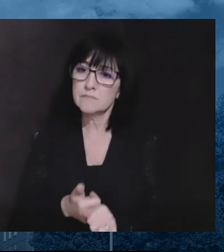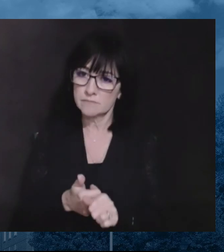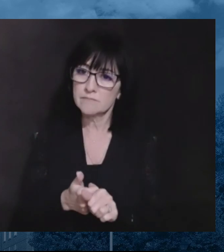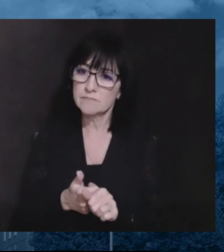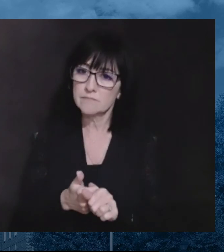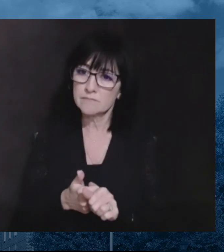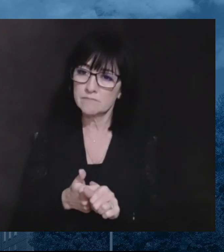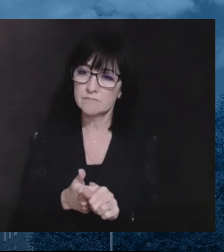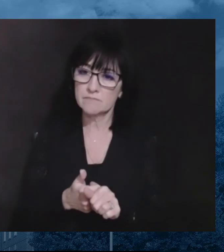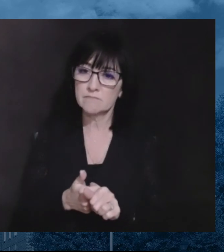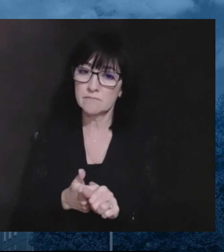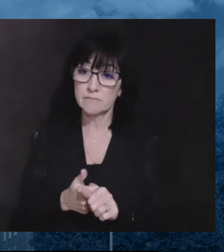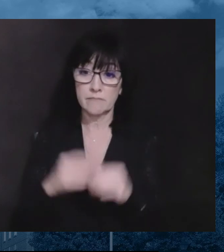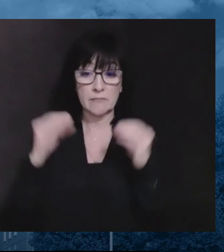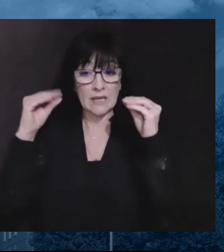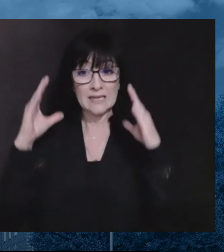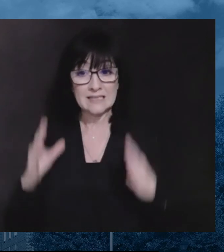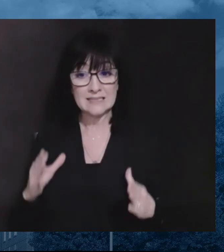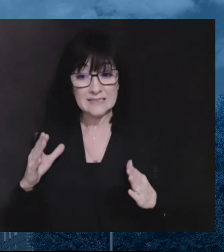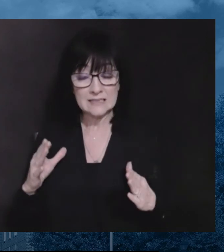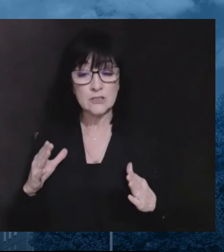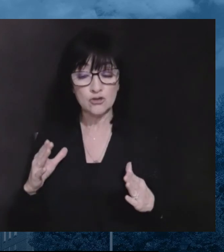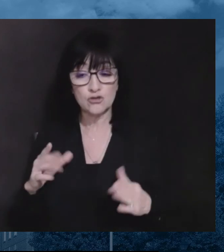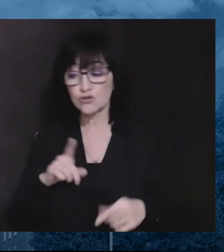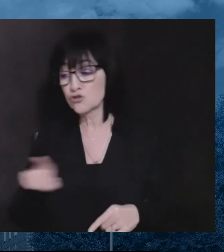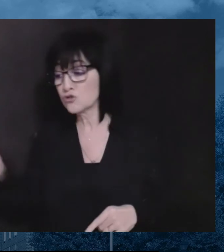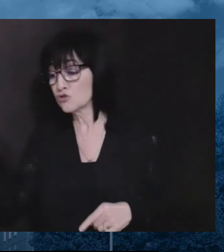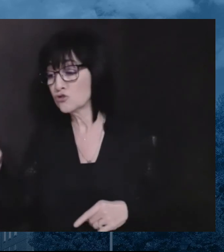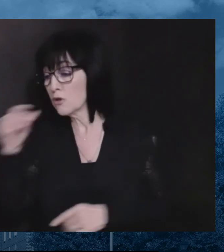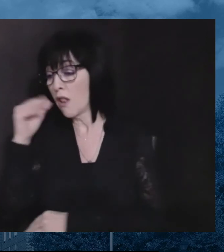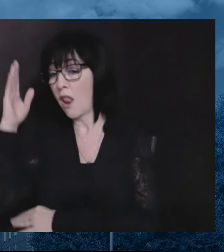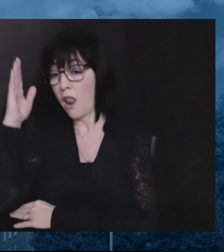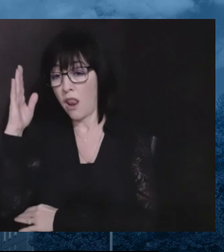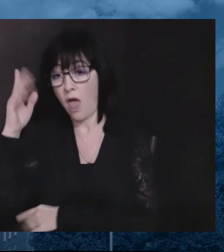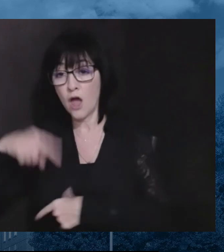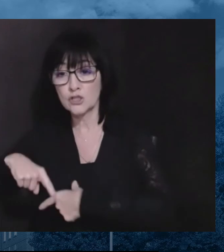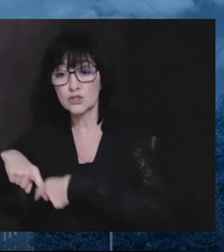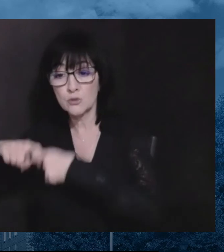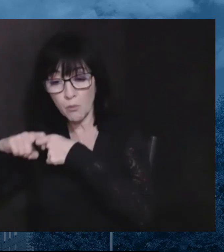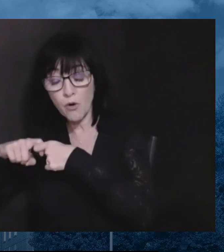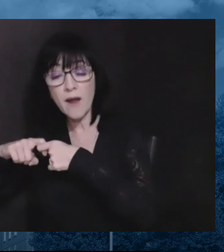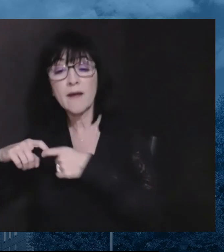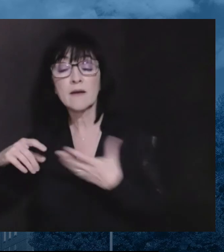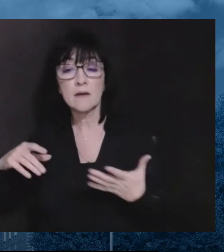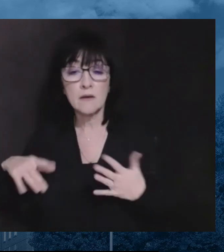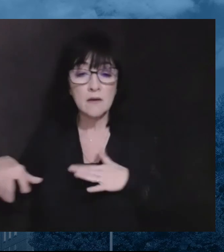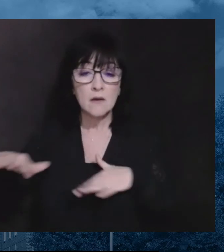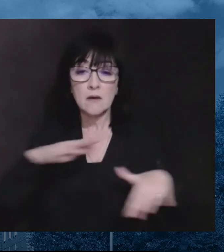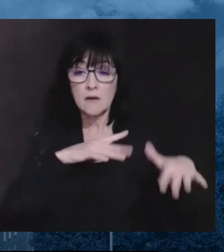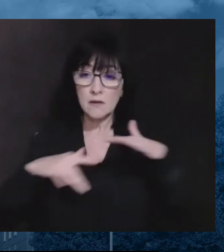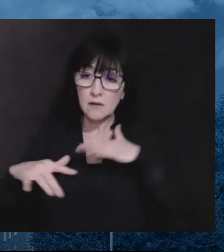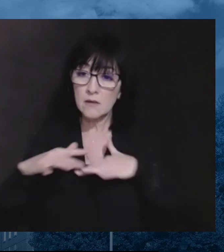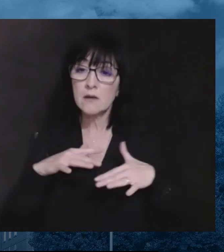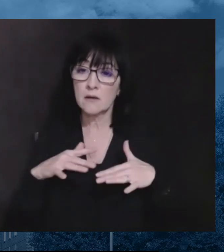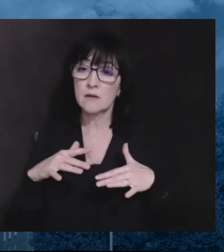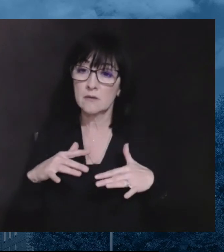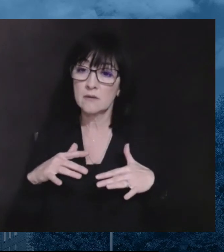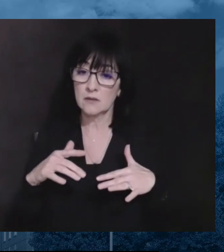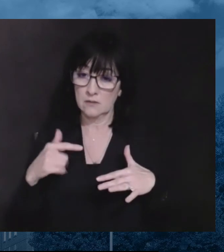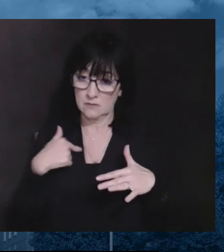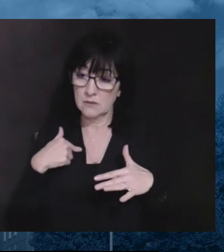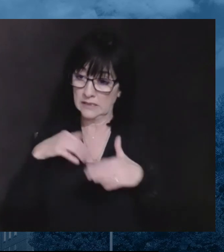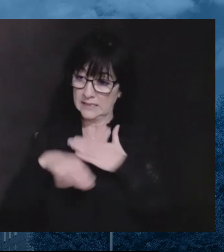when teachers take lunch breaks and the like, when there's comings and goings. And I've been in schools and I've seen